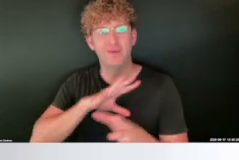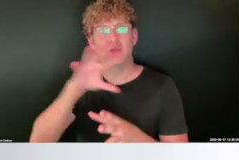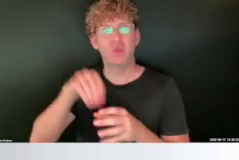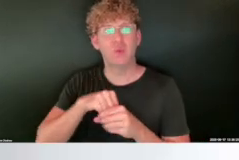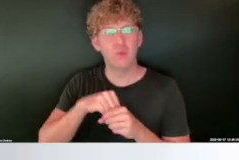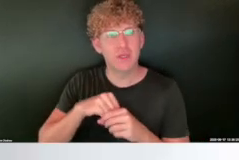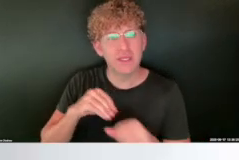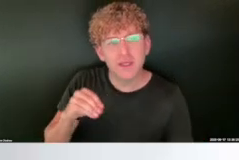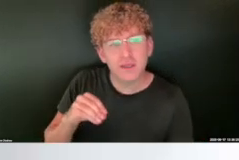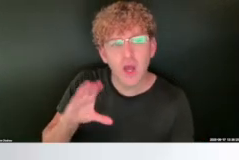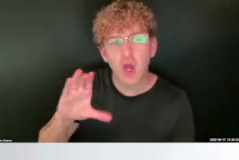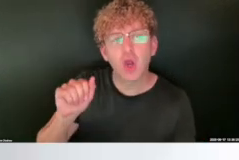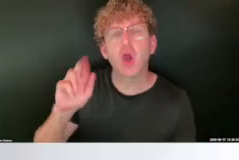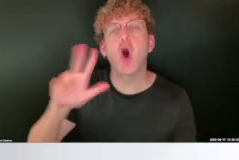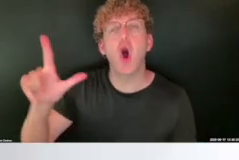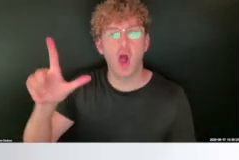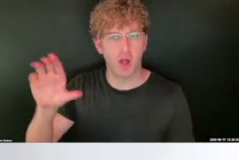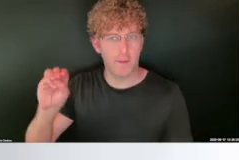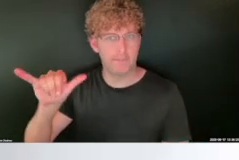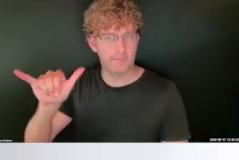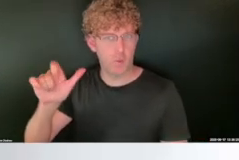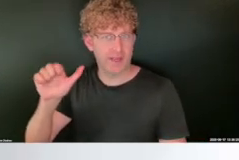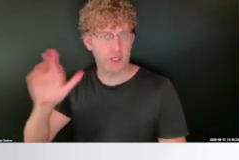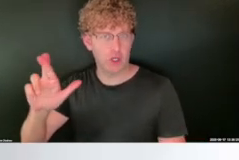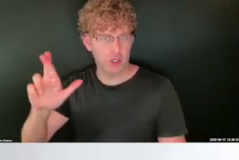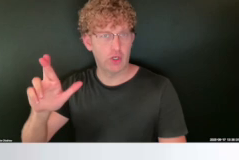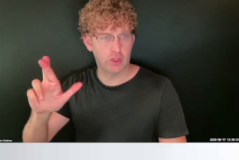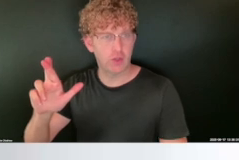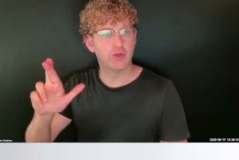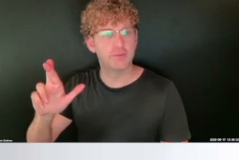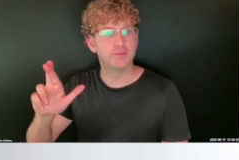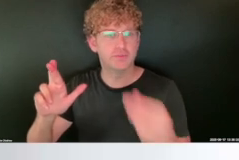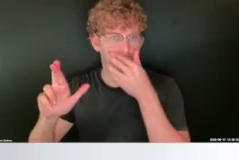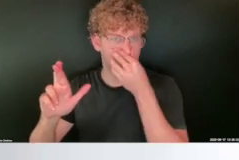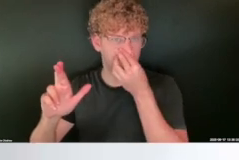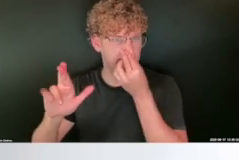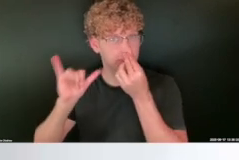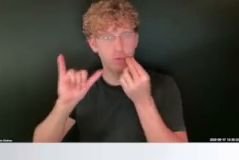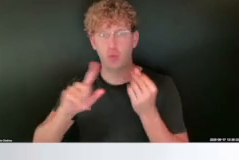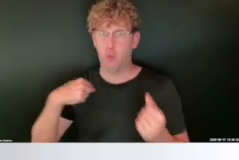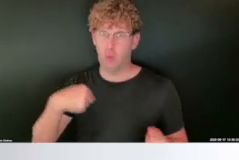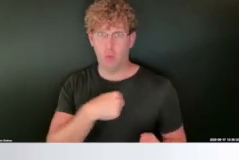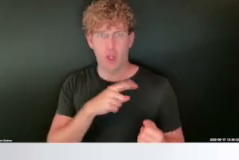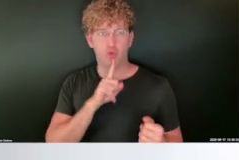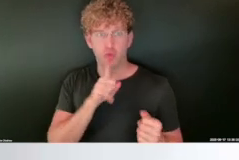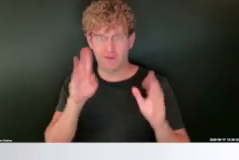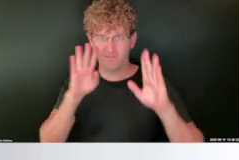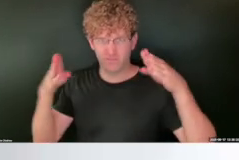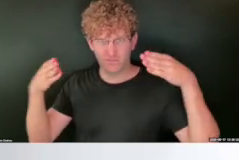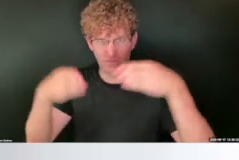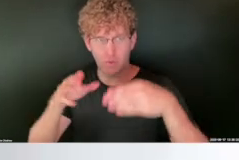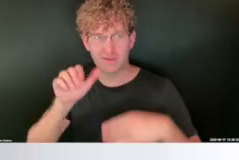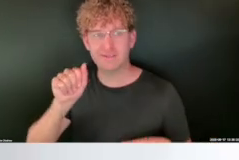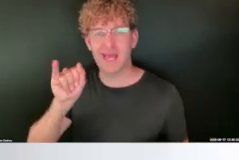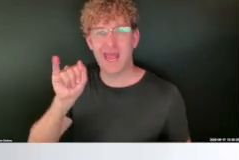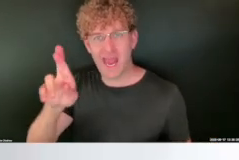that. But in the funding plan, we're really just focused on the air quality improvement program, the low